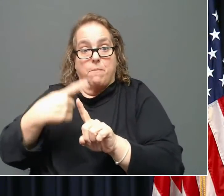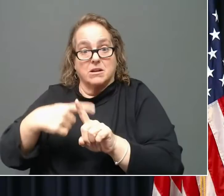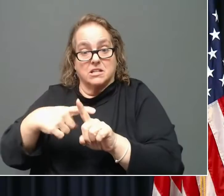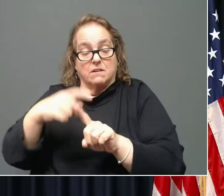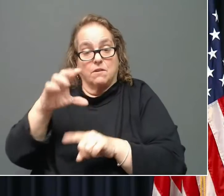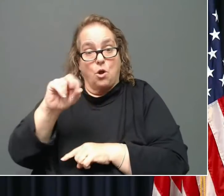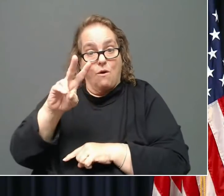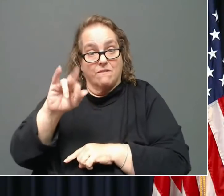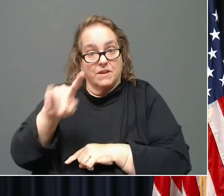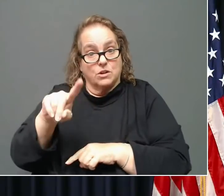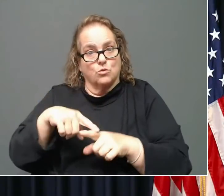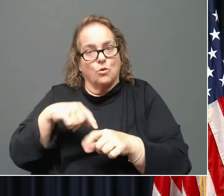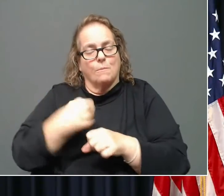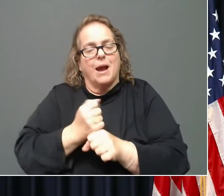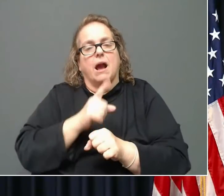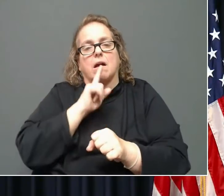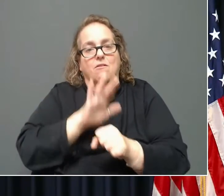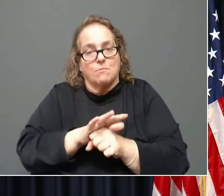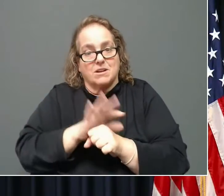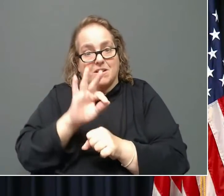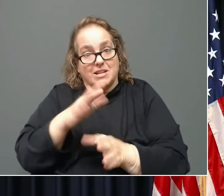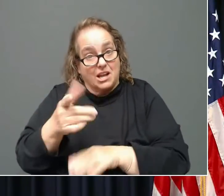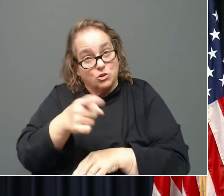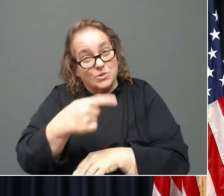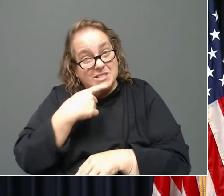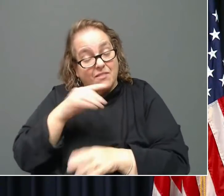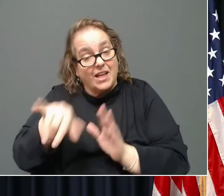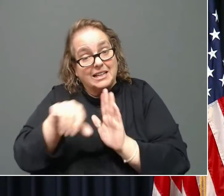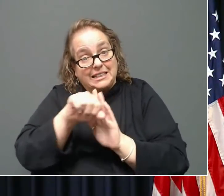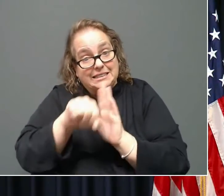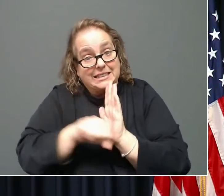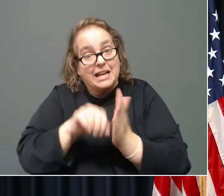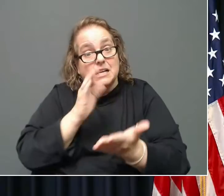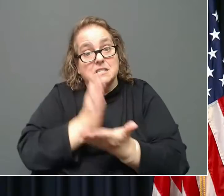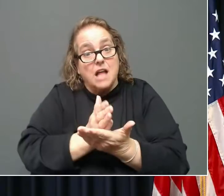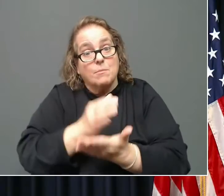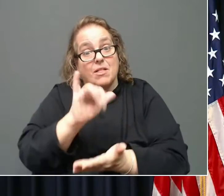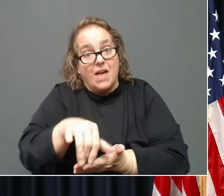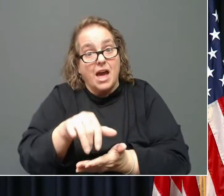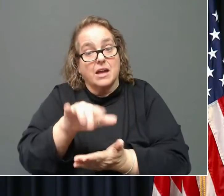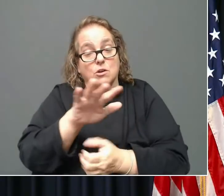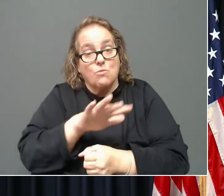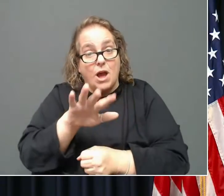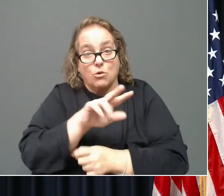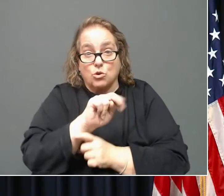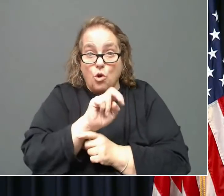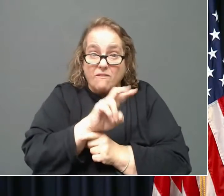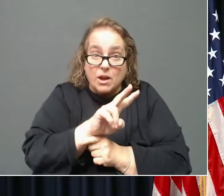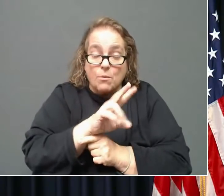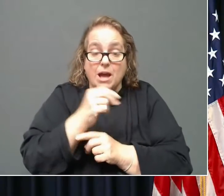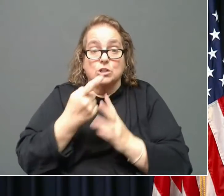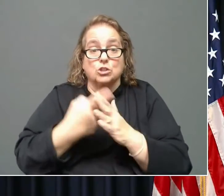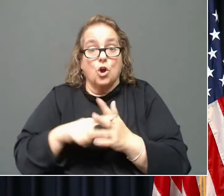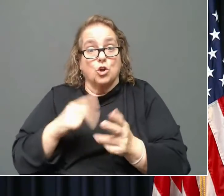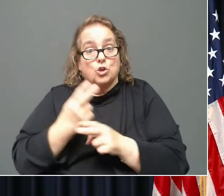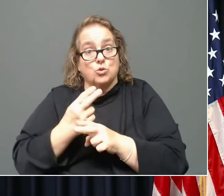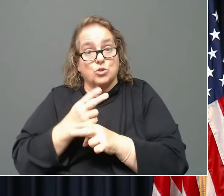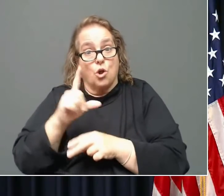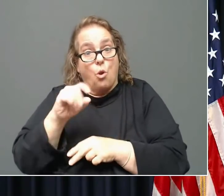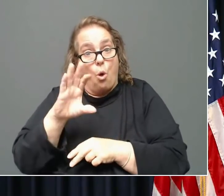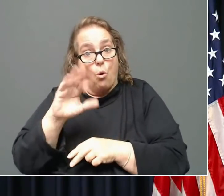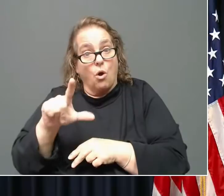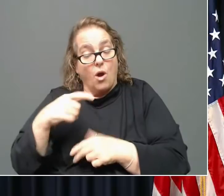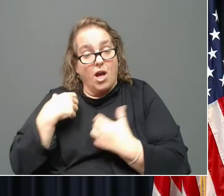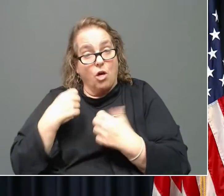say that the state had stopped doing that in around November and started using local health department data? And then my